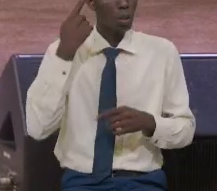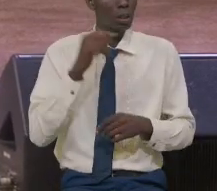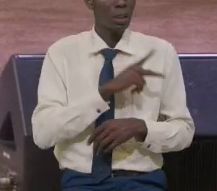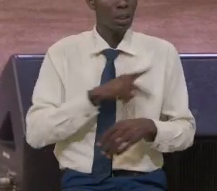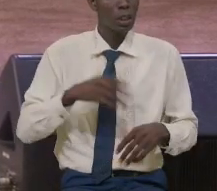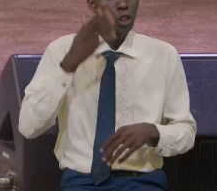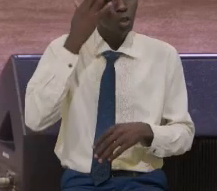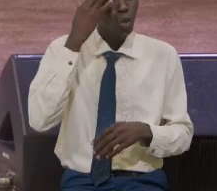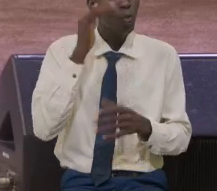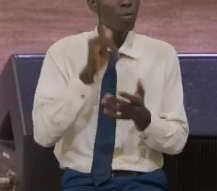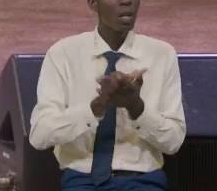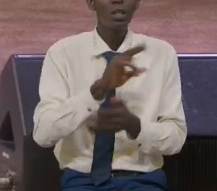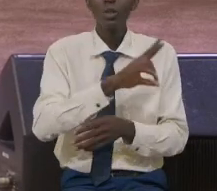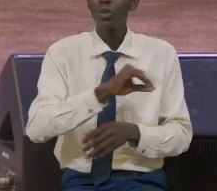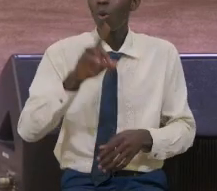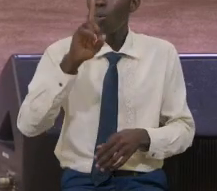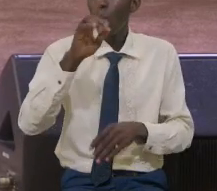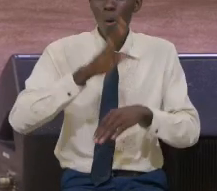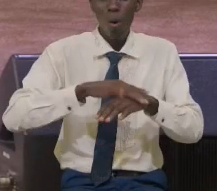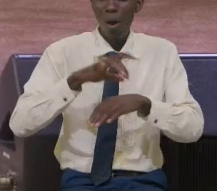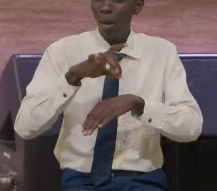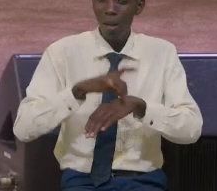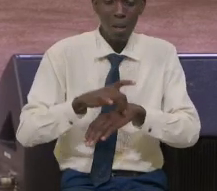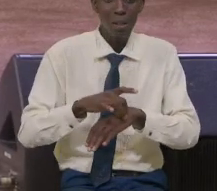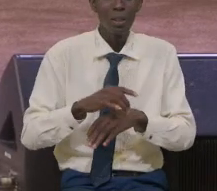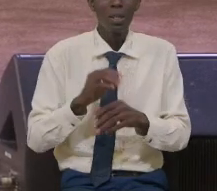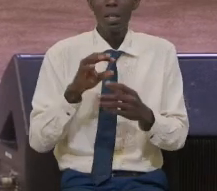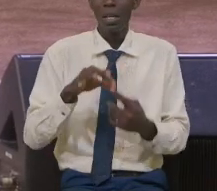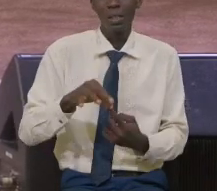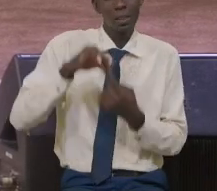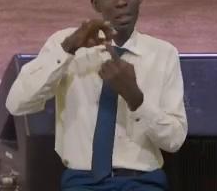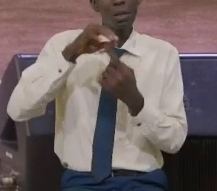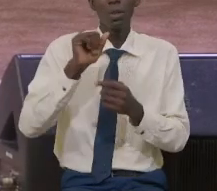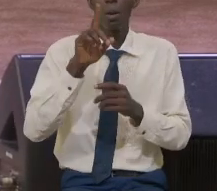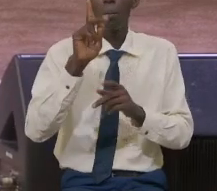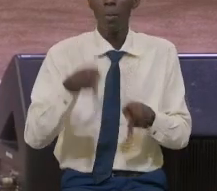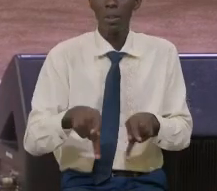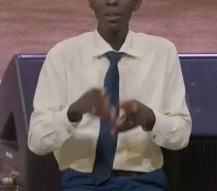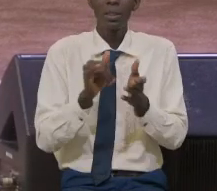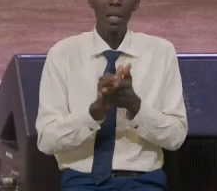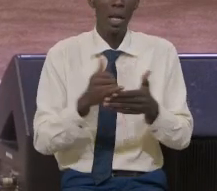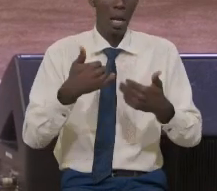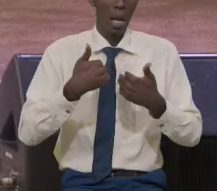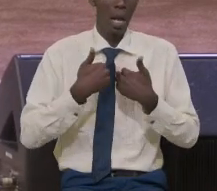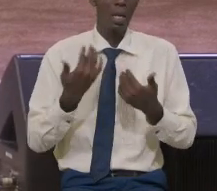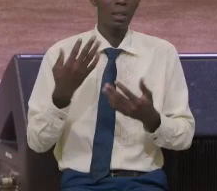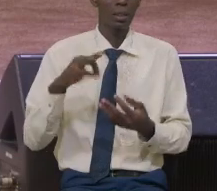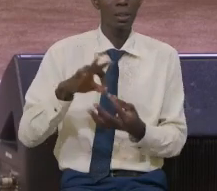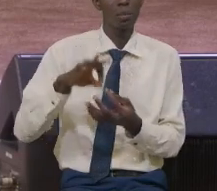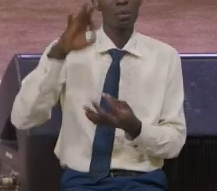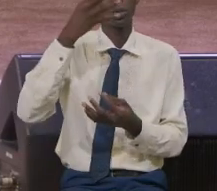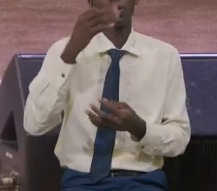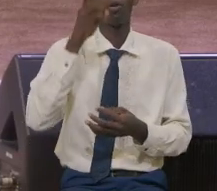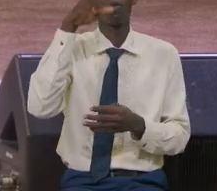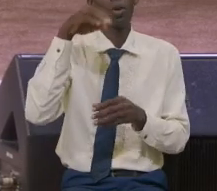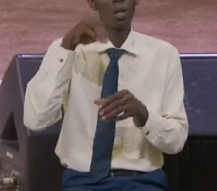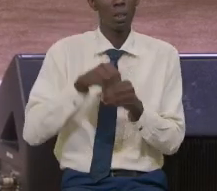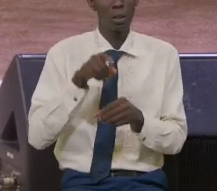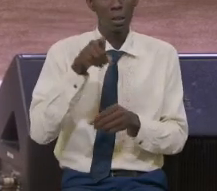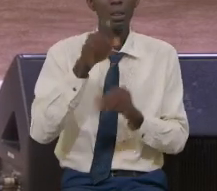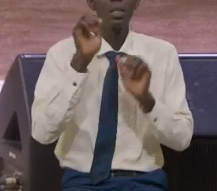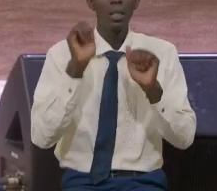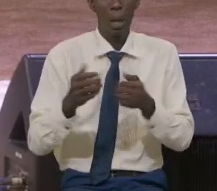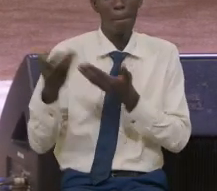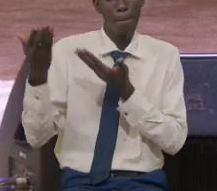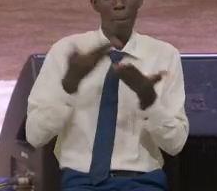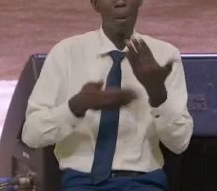nobody on earth except anyone that had the Spirit of God in him could have brought out the